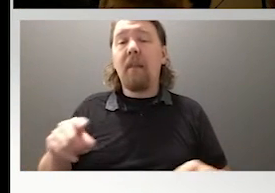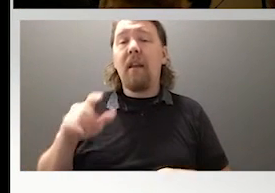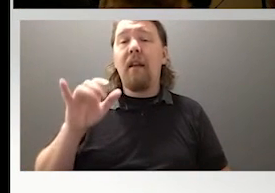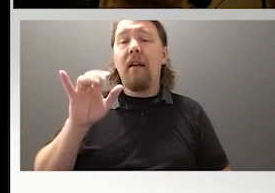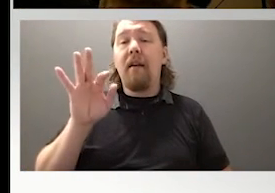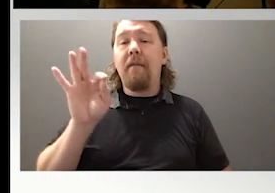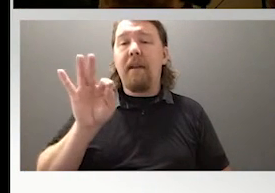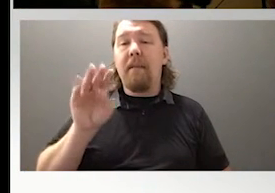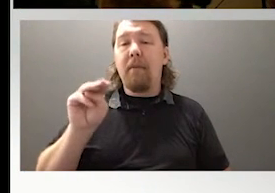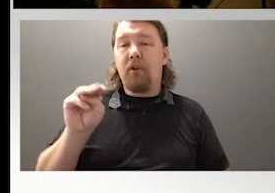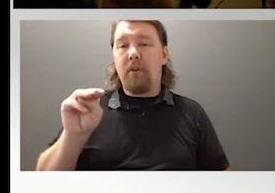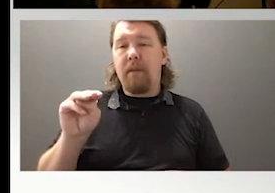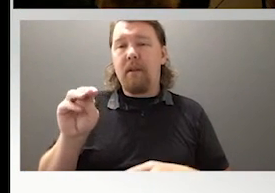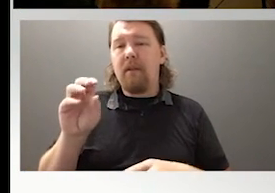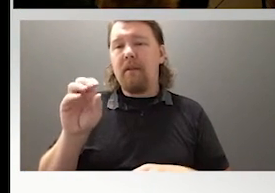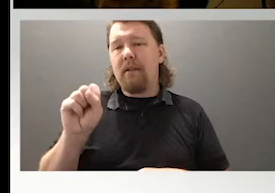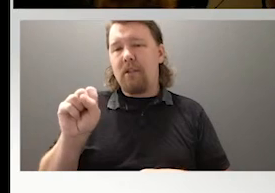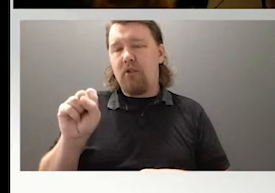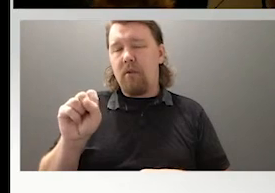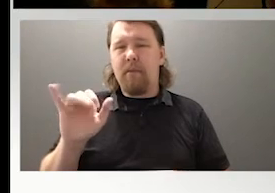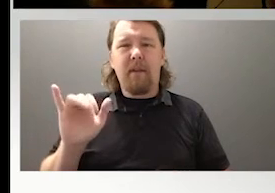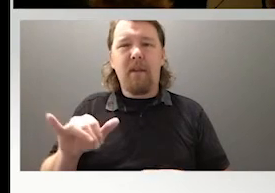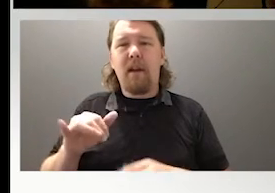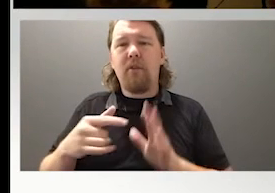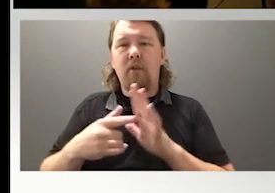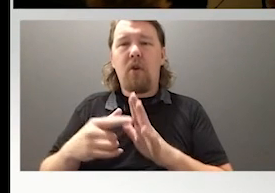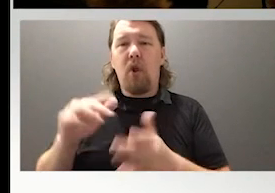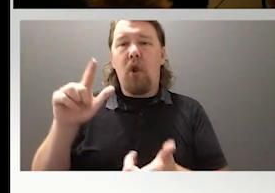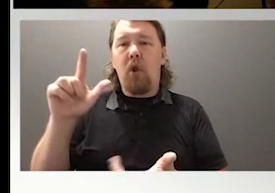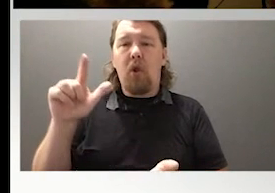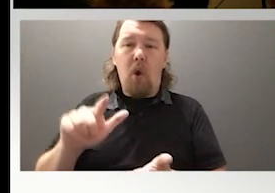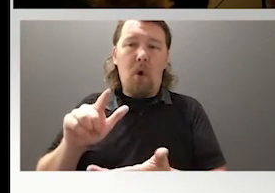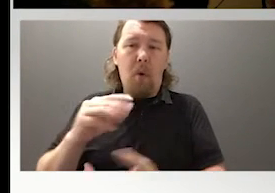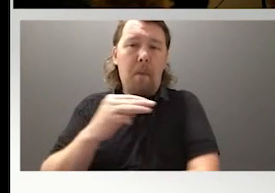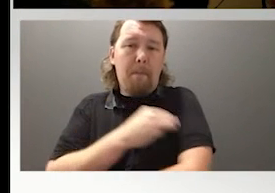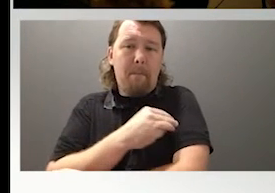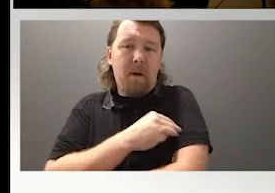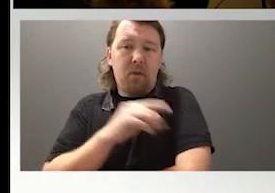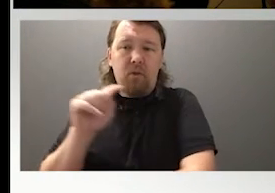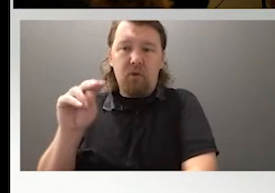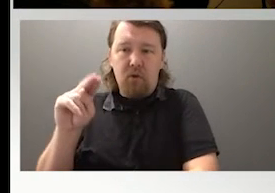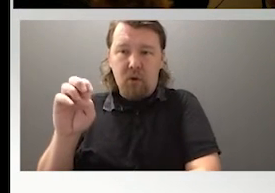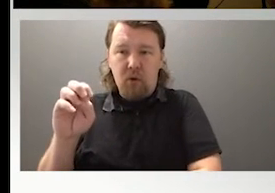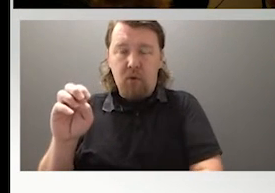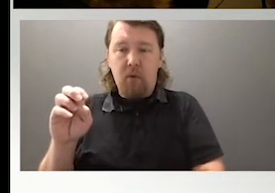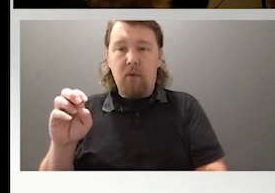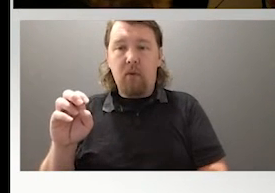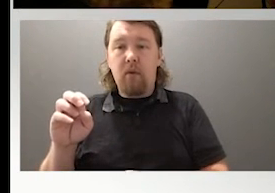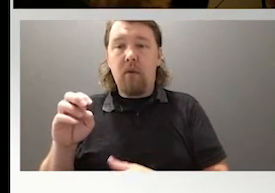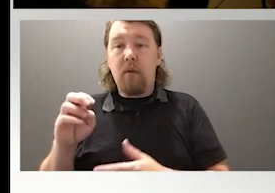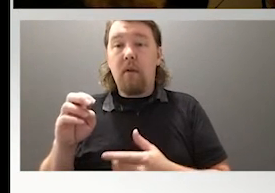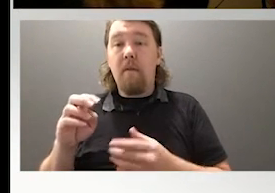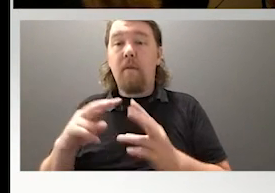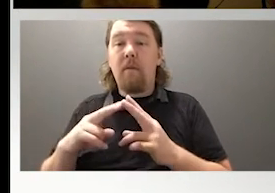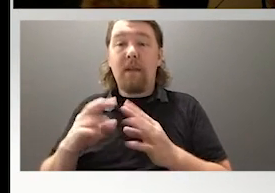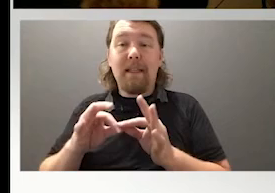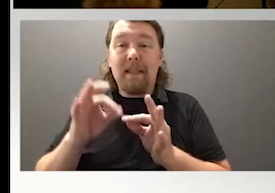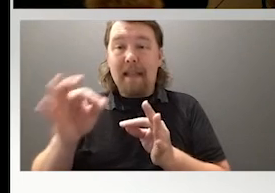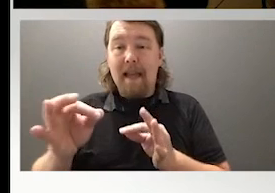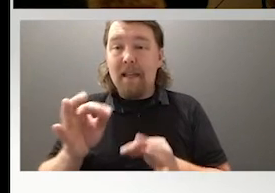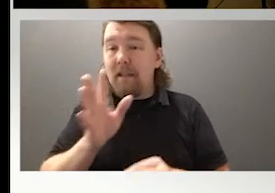is generally characterized by low muscle tone, absent to severely delayed